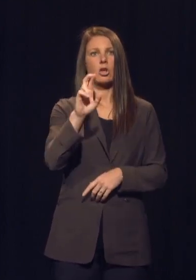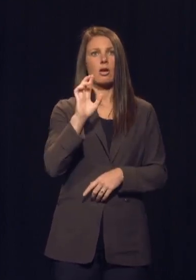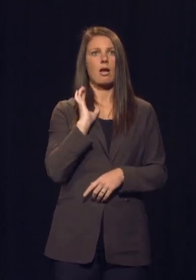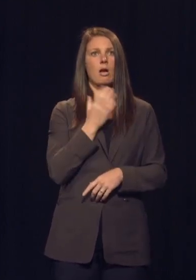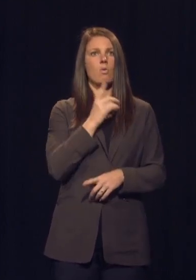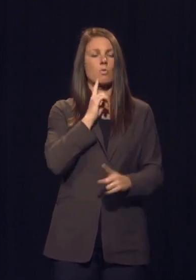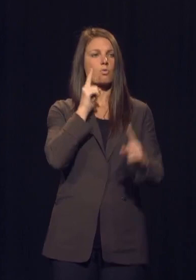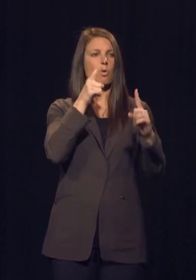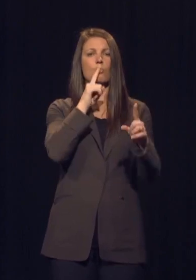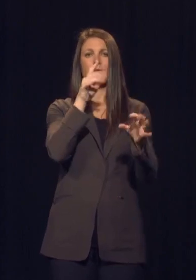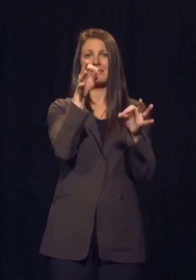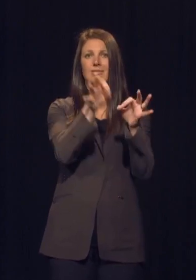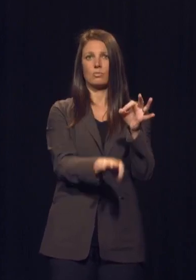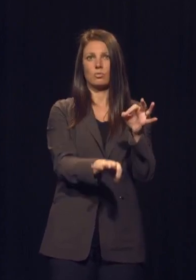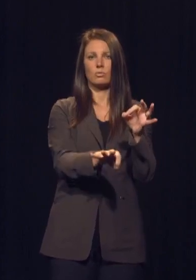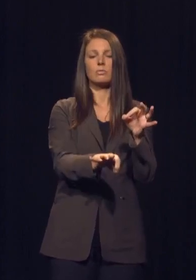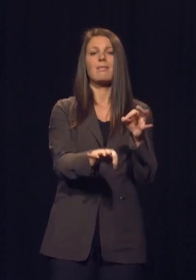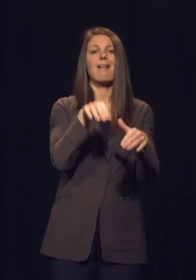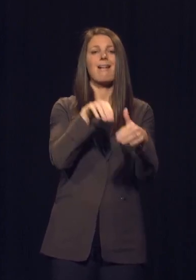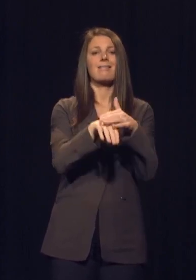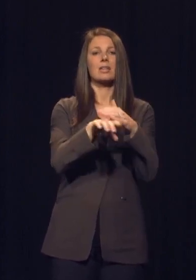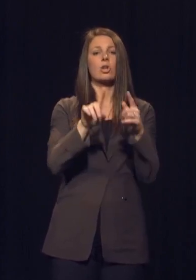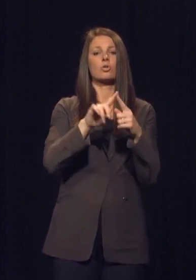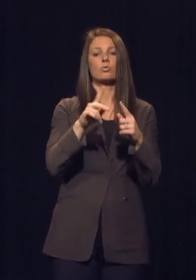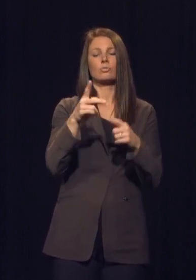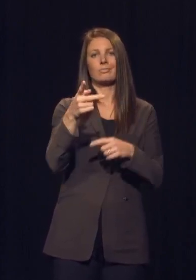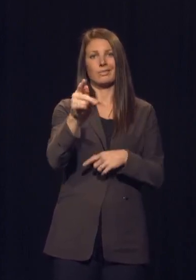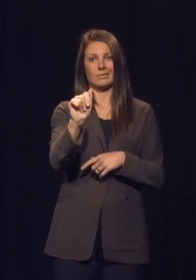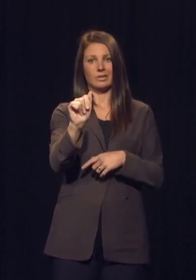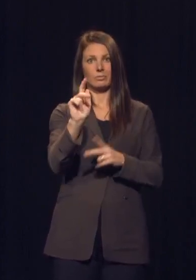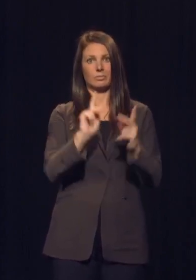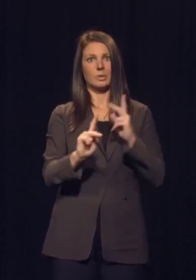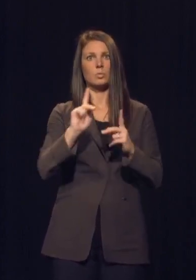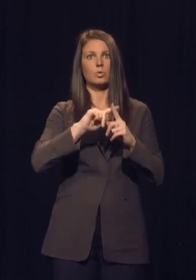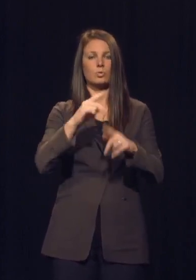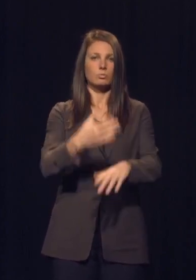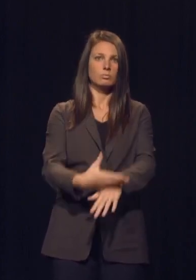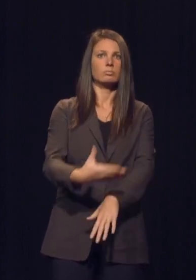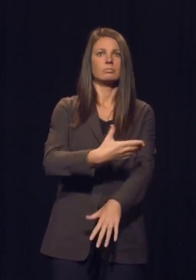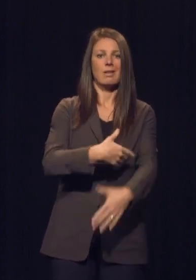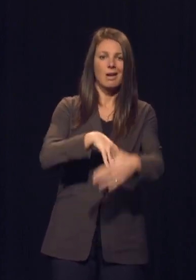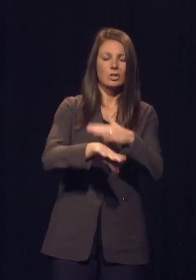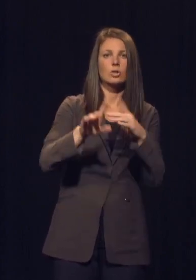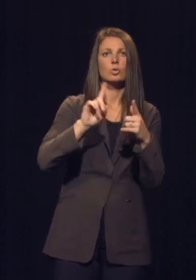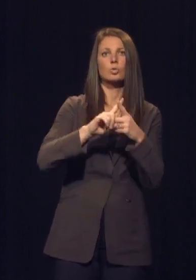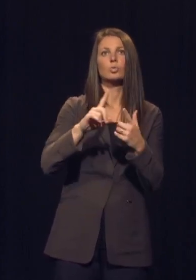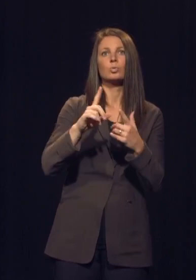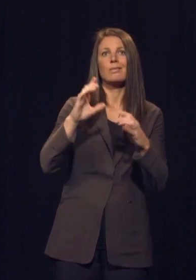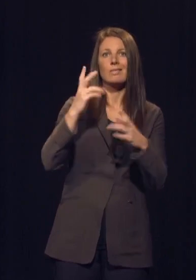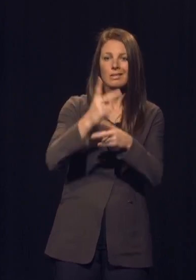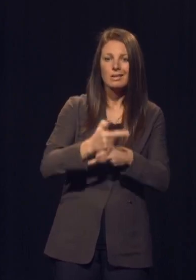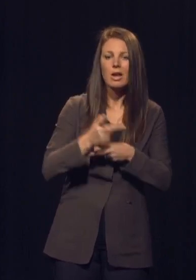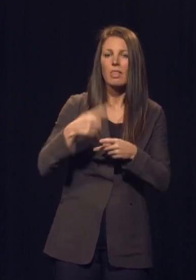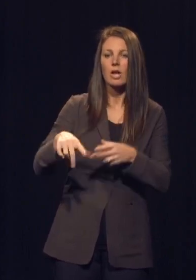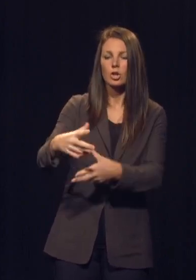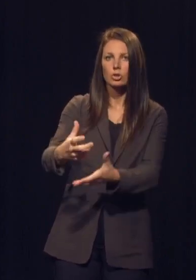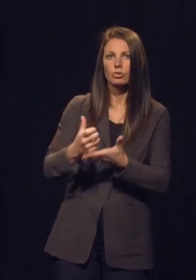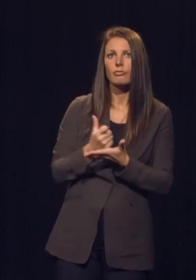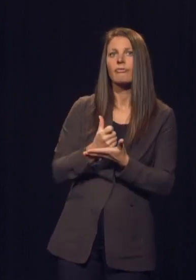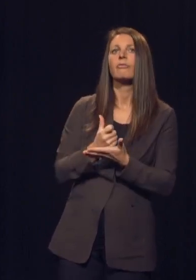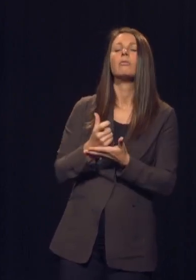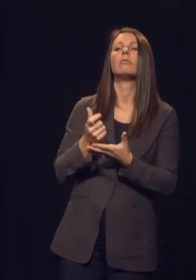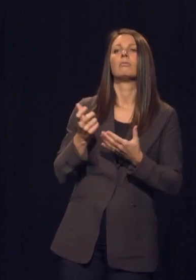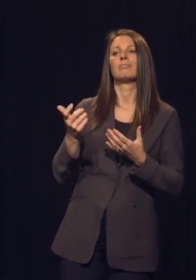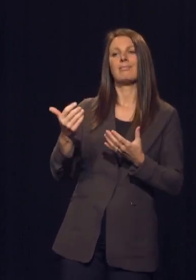simple: to improve access to Pennsylvanians to secure the care they deserve, ultimately giving more people the opportunity to